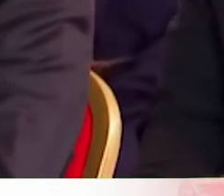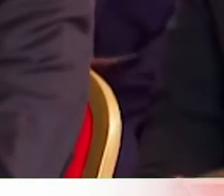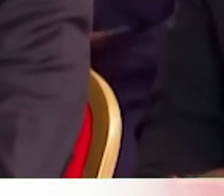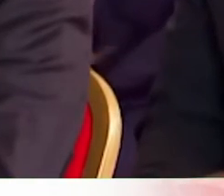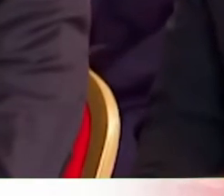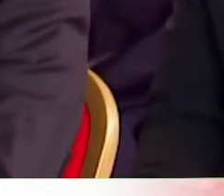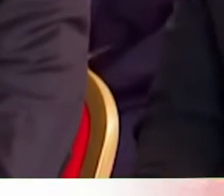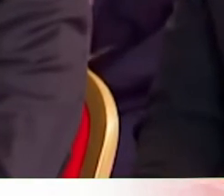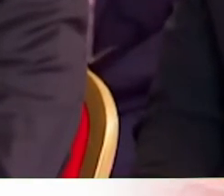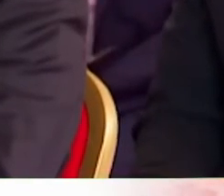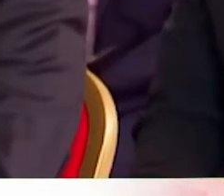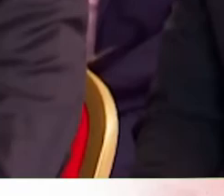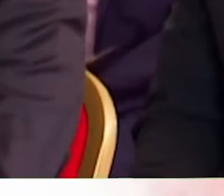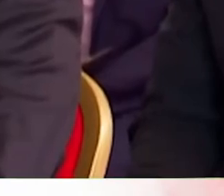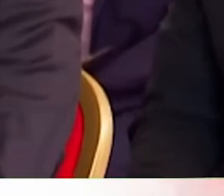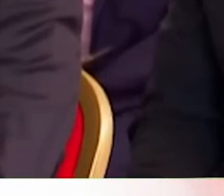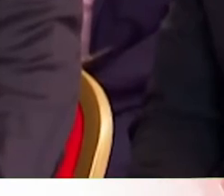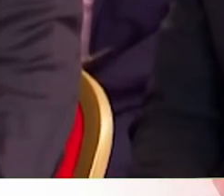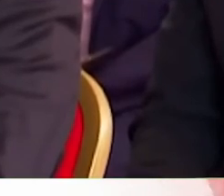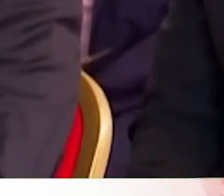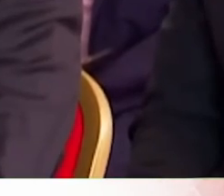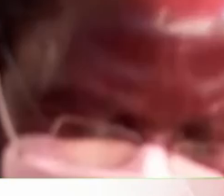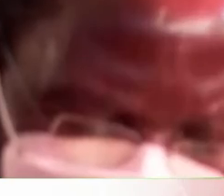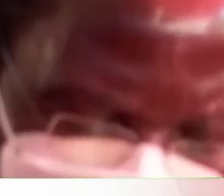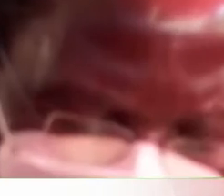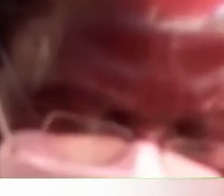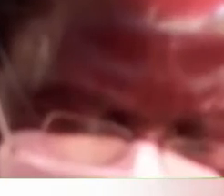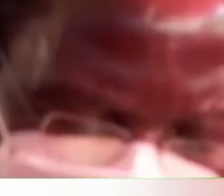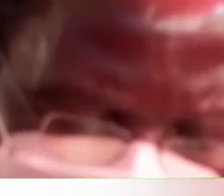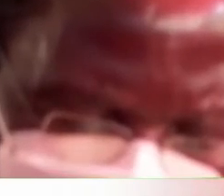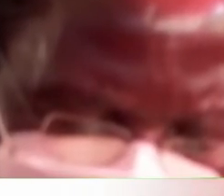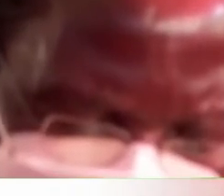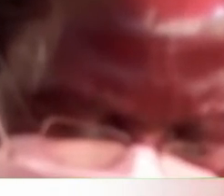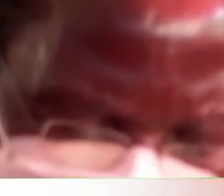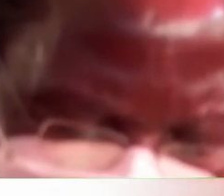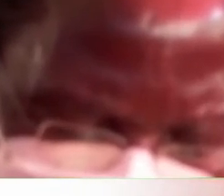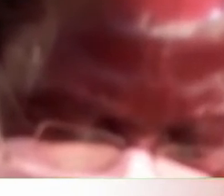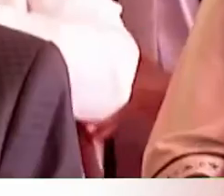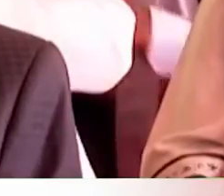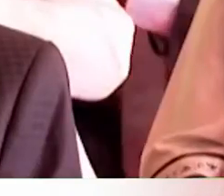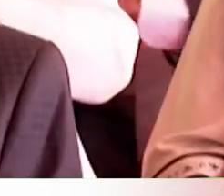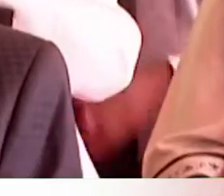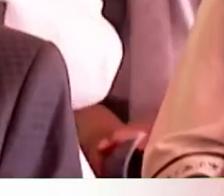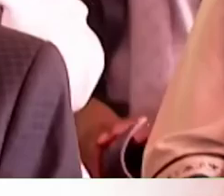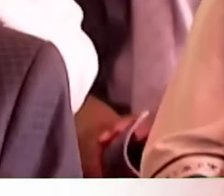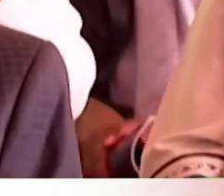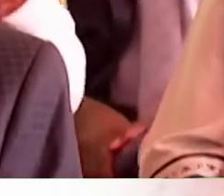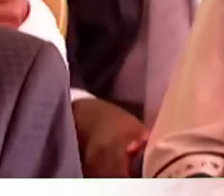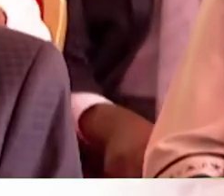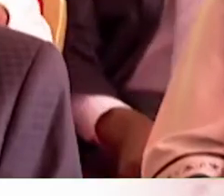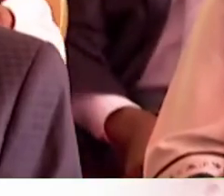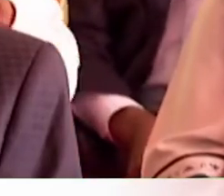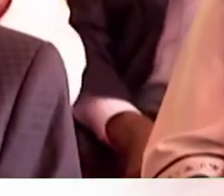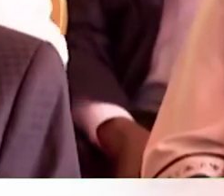cabinet secretaries, permanent secretaries, MPs, county leadership, and Kenyans made their way